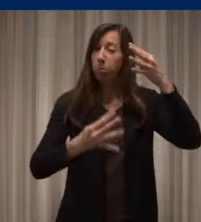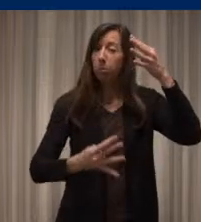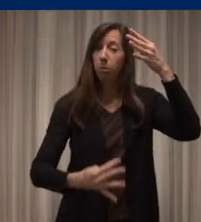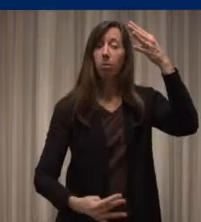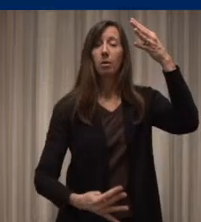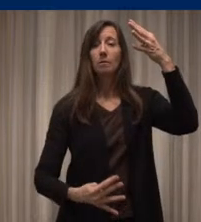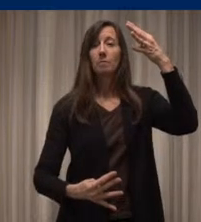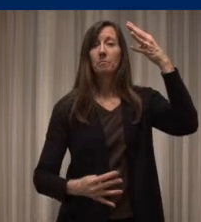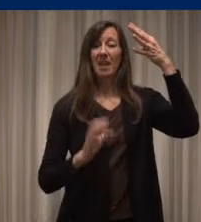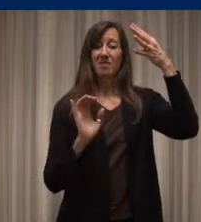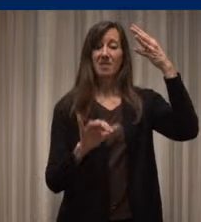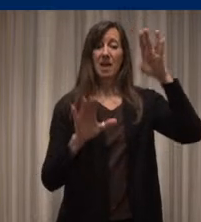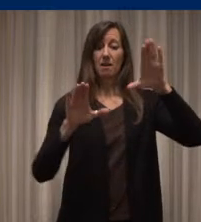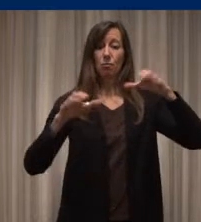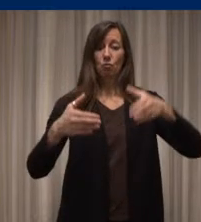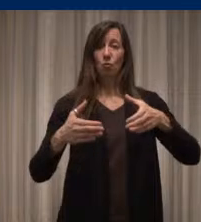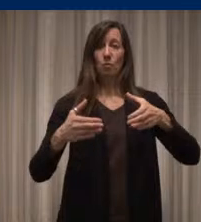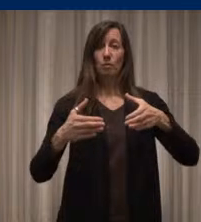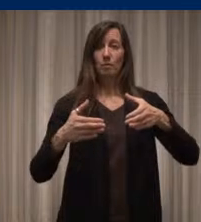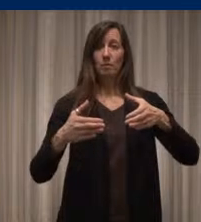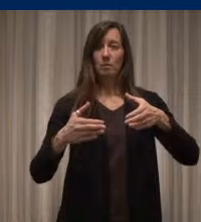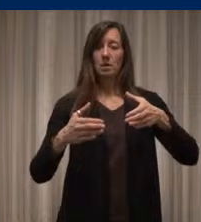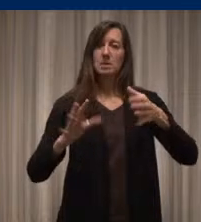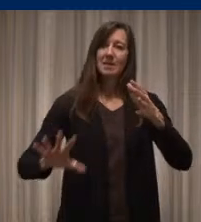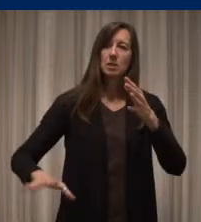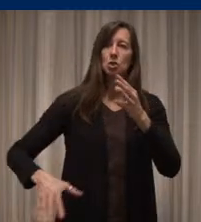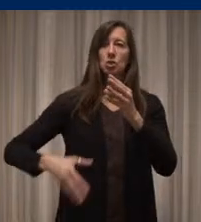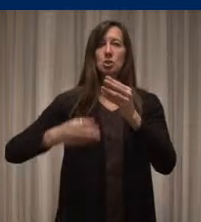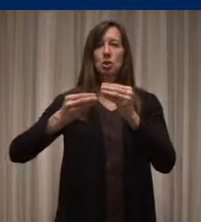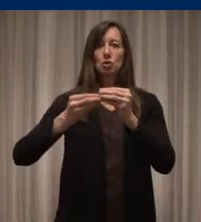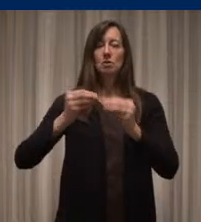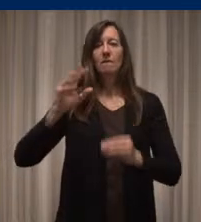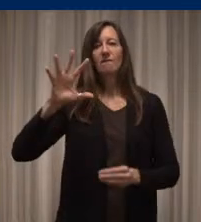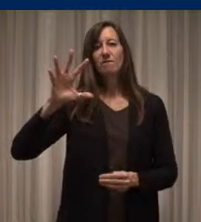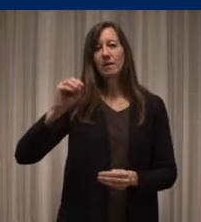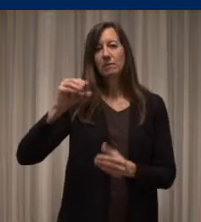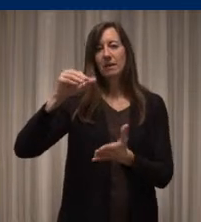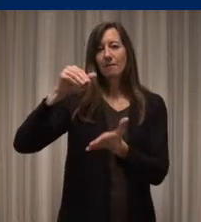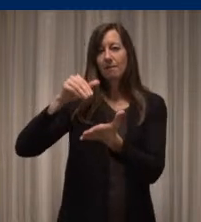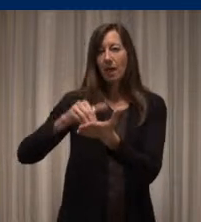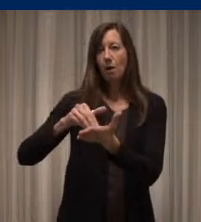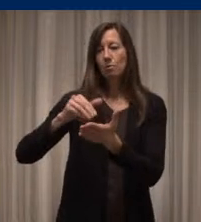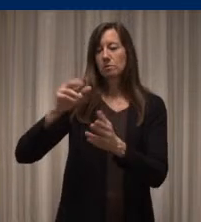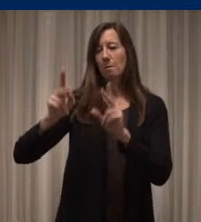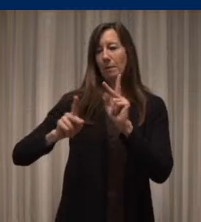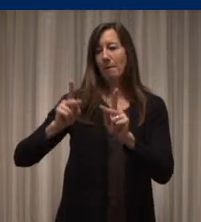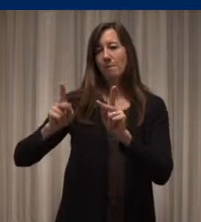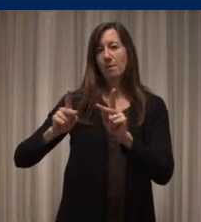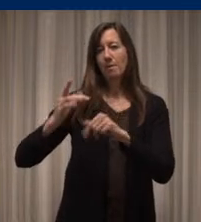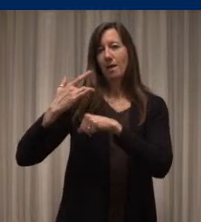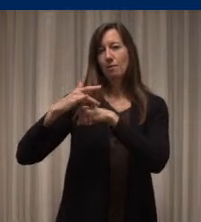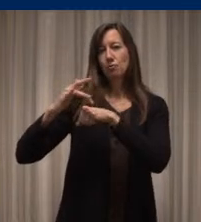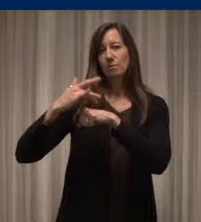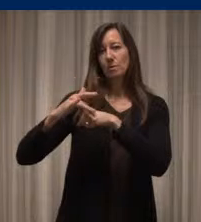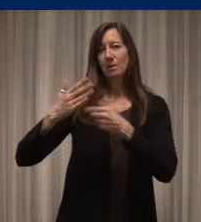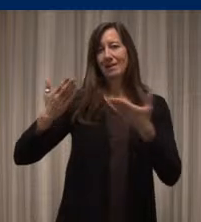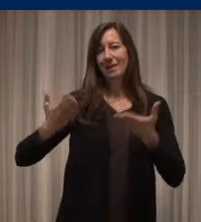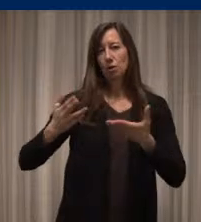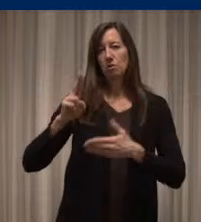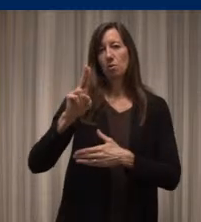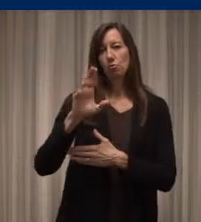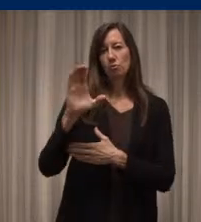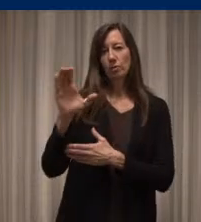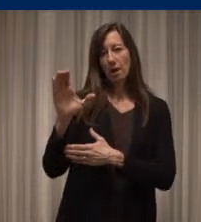about 50,000 additional people in Ulster County who are now eligible with these underlying health conditions, in addition